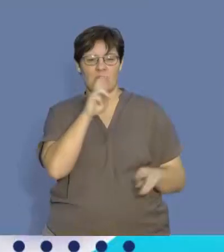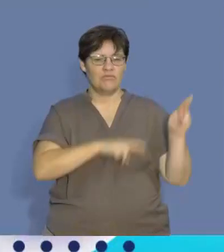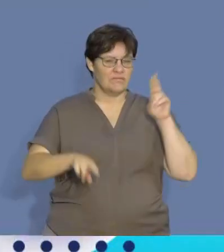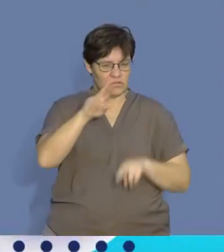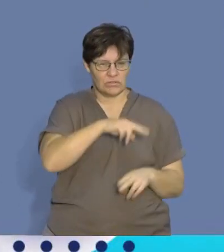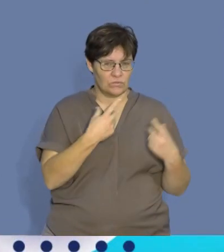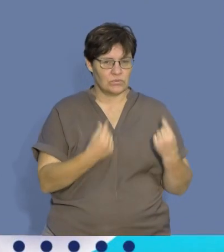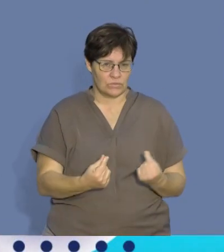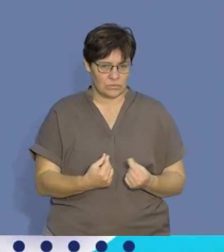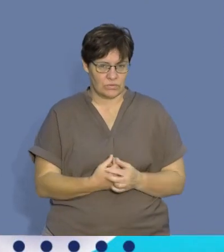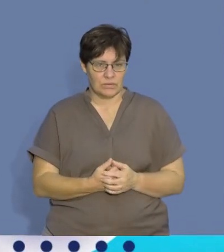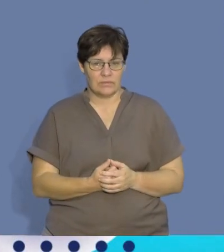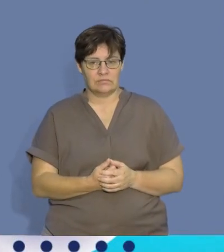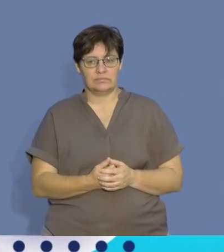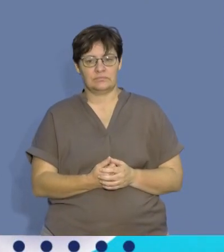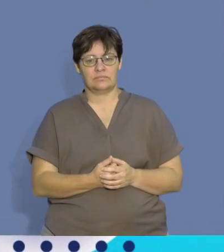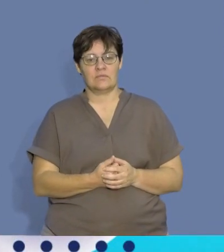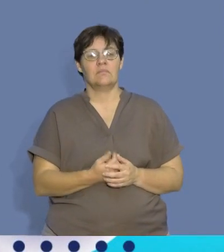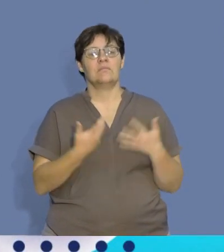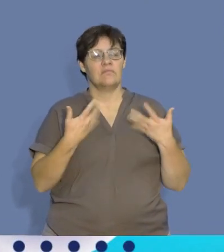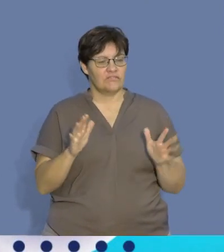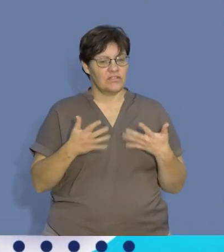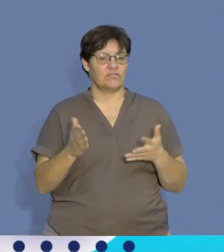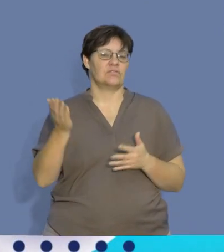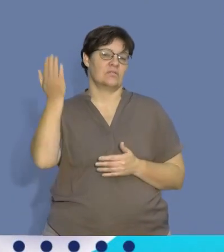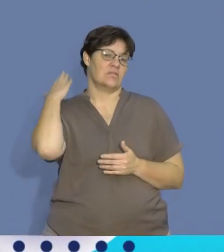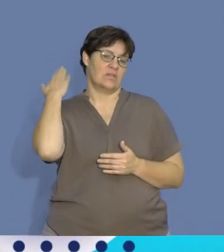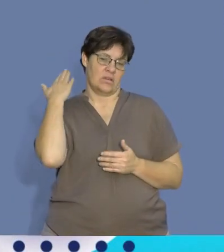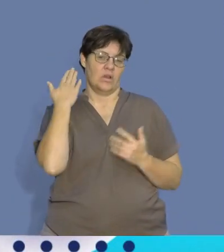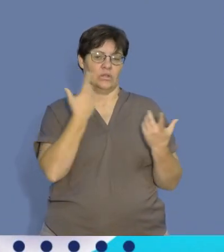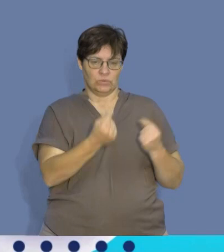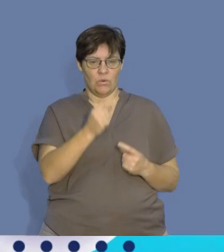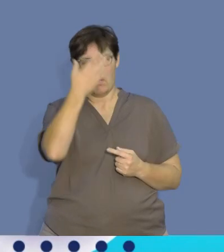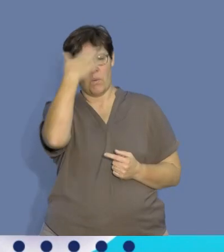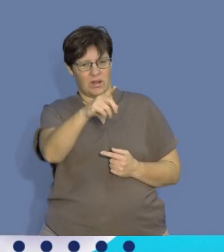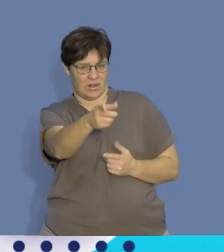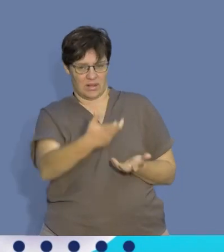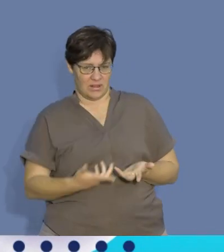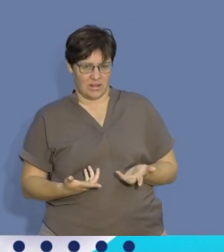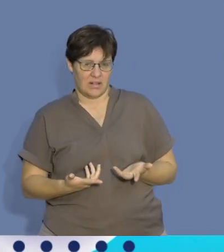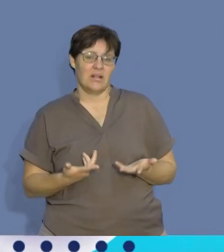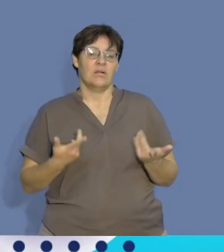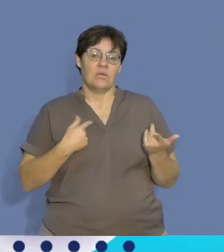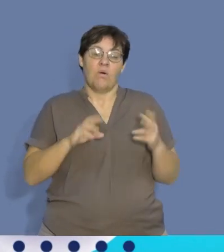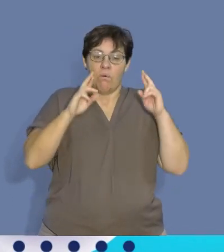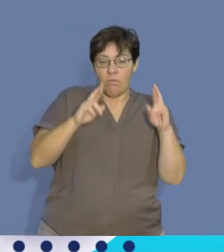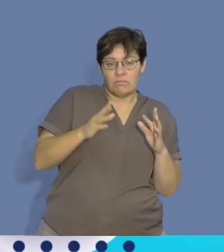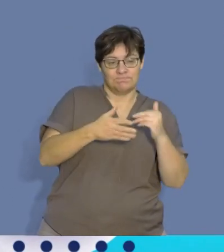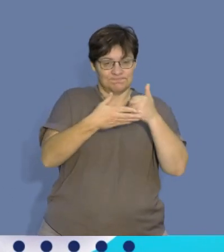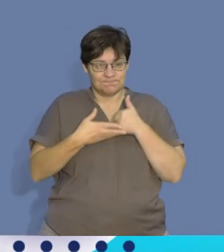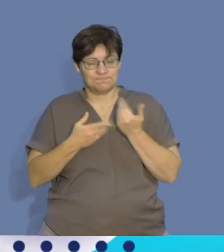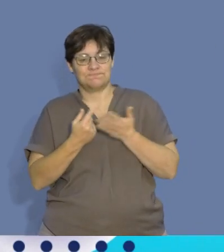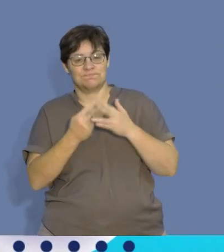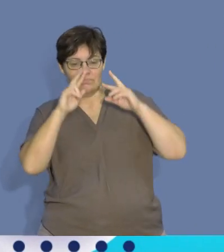revision that we're doing at this stage, work that you already know how to do, and I'm hoping this is going to help you